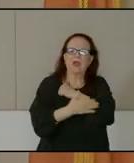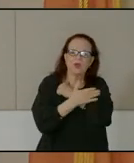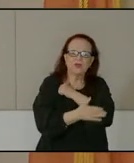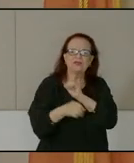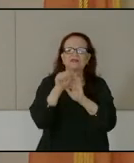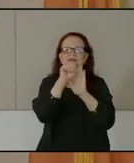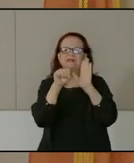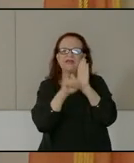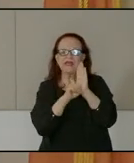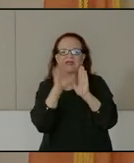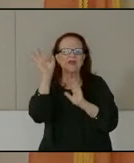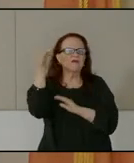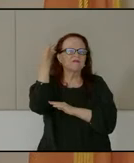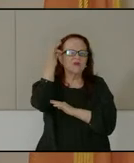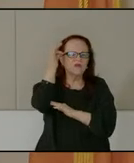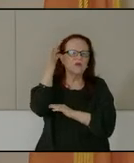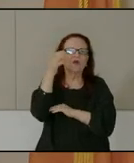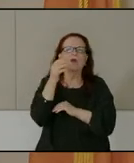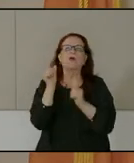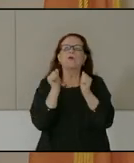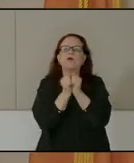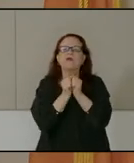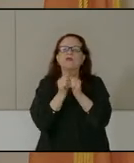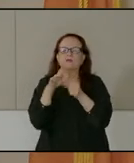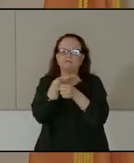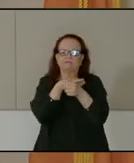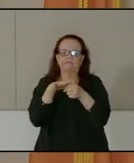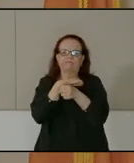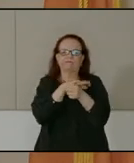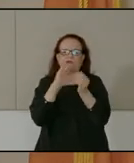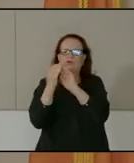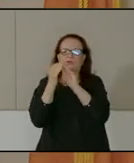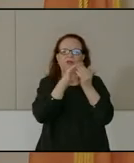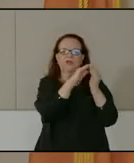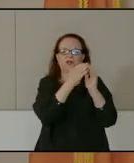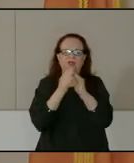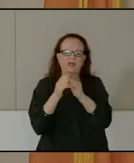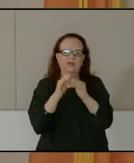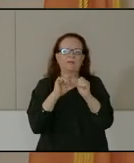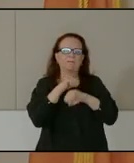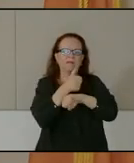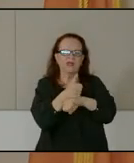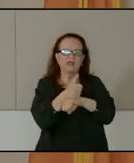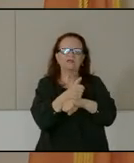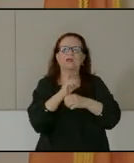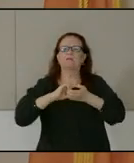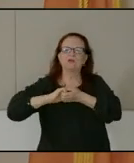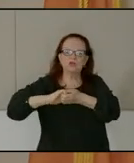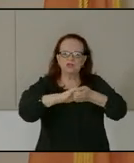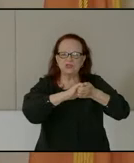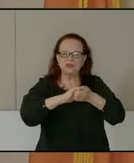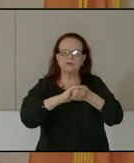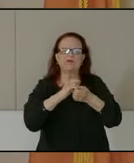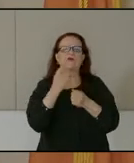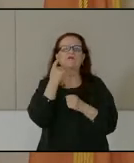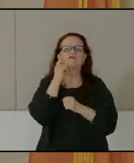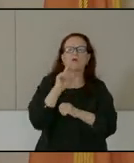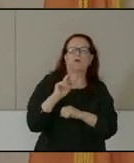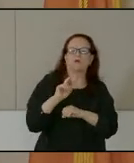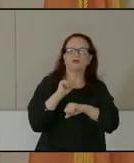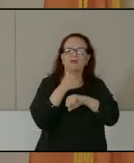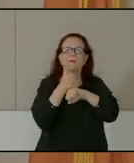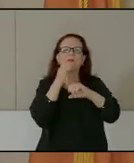agencies, along with community-based organizations in cooperative partnerships to help facilitate